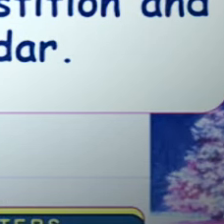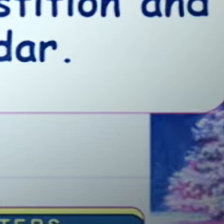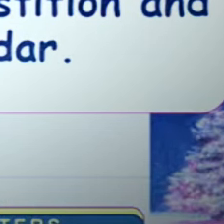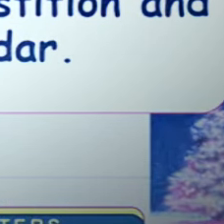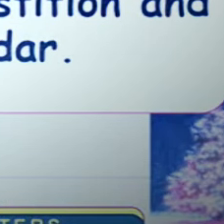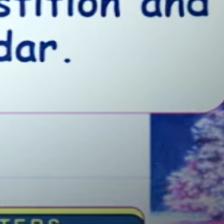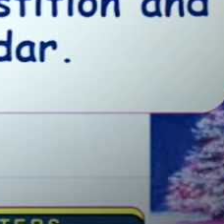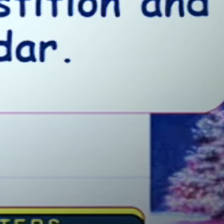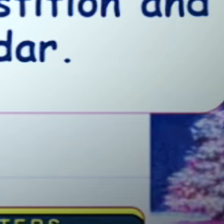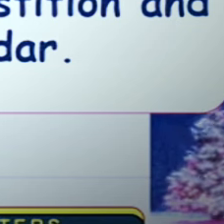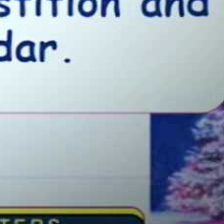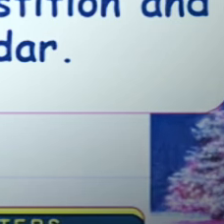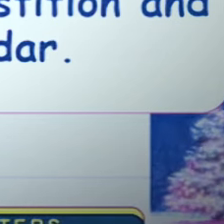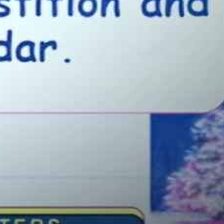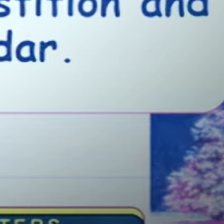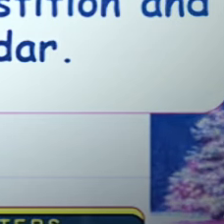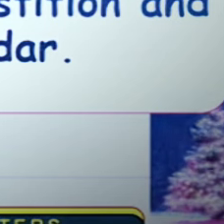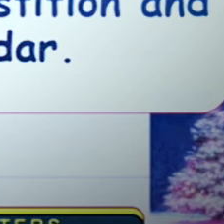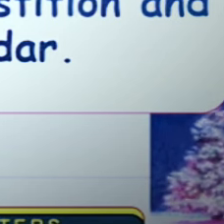Superstition.